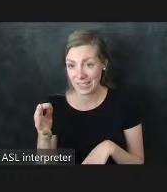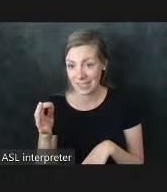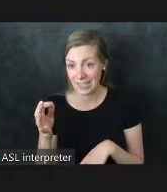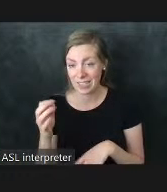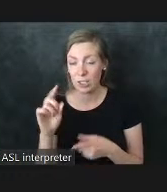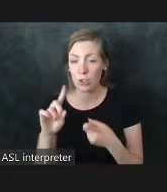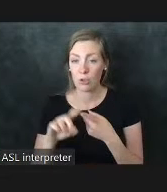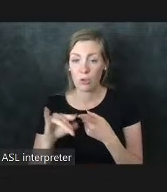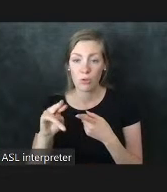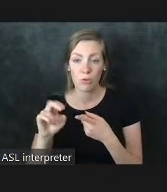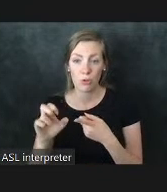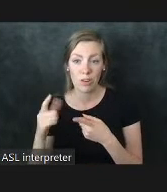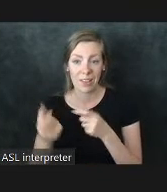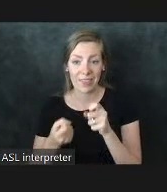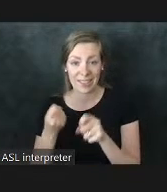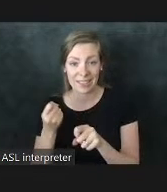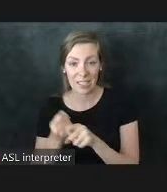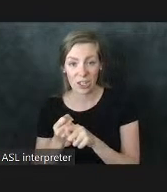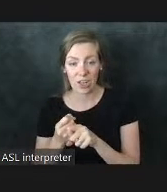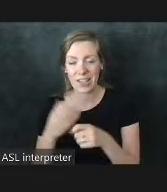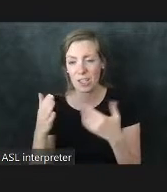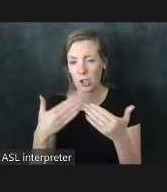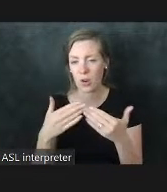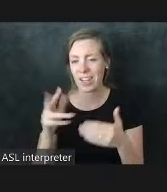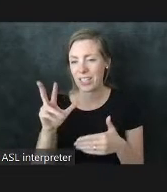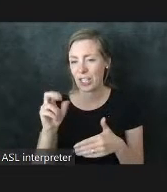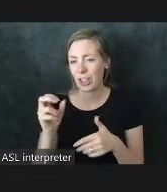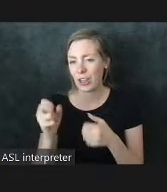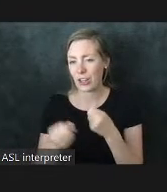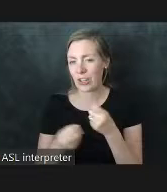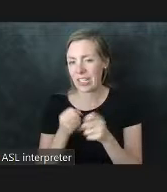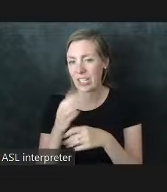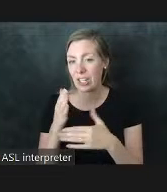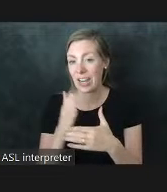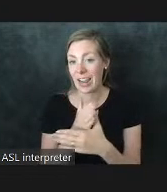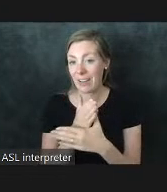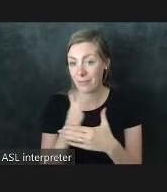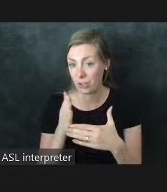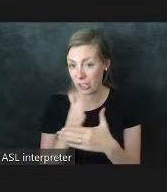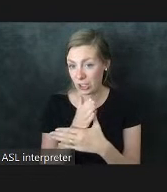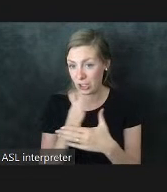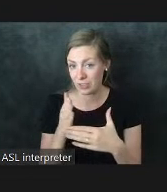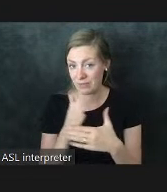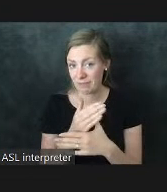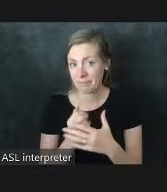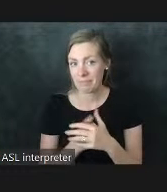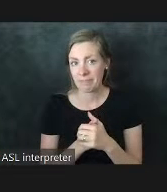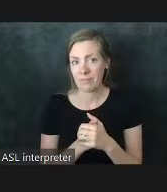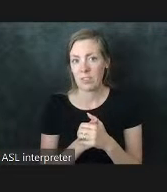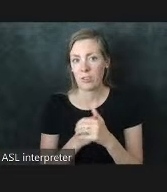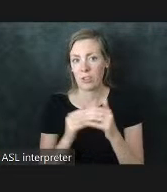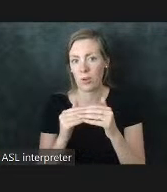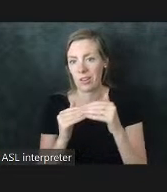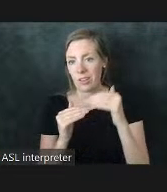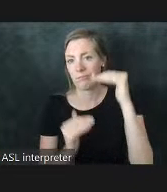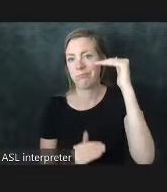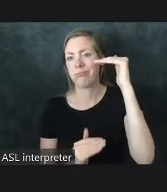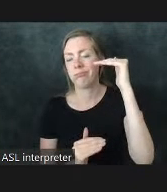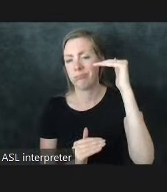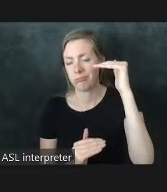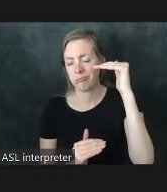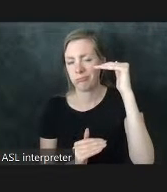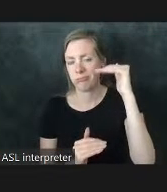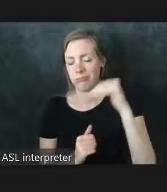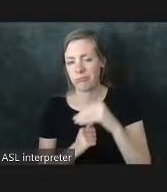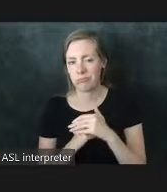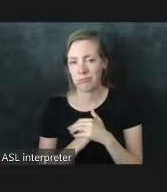the hasta 30-year abril. average since 1992 El año de 2021. es Again, la showing this huge deficit that we're in. es